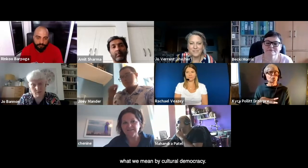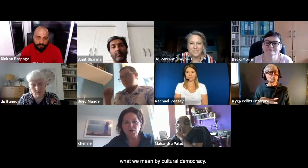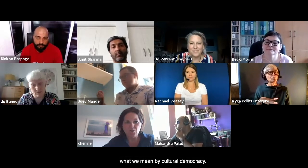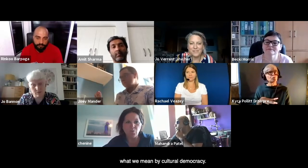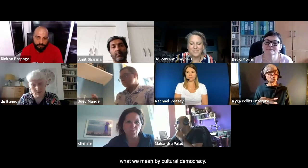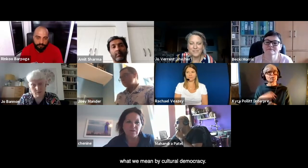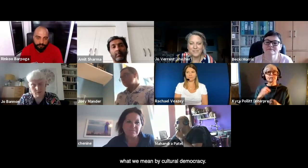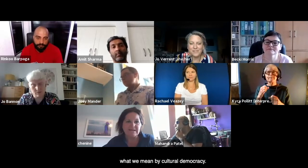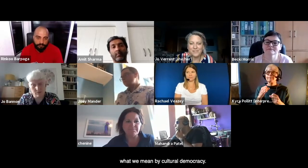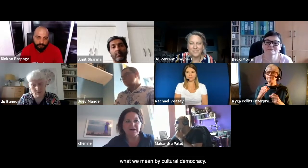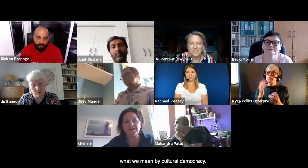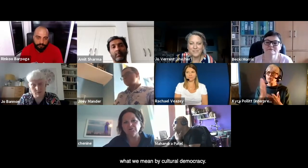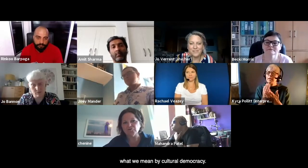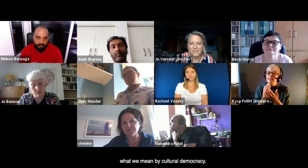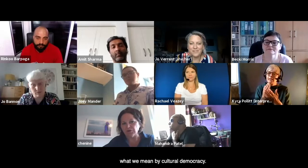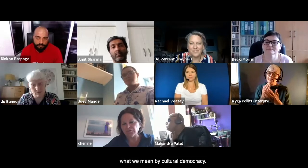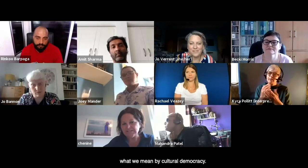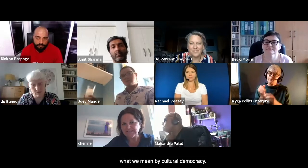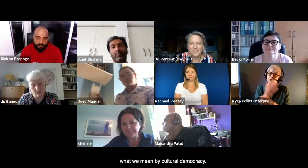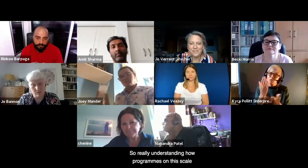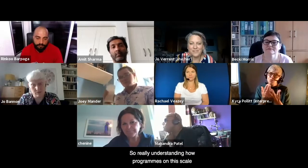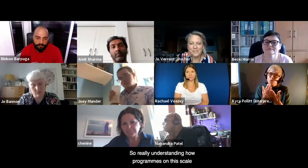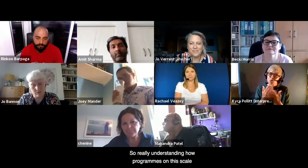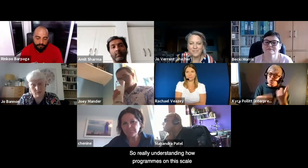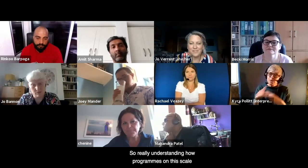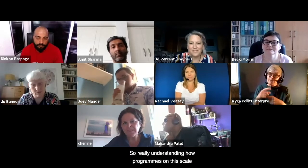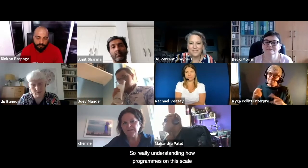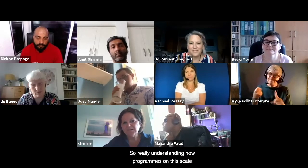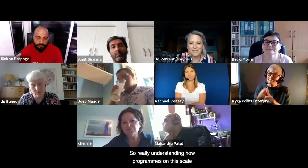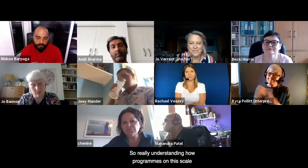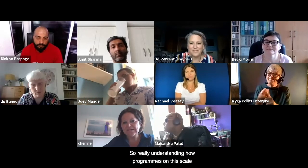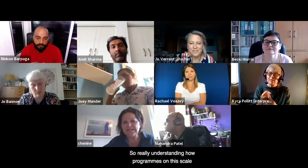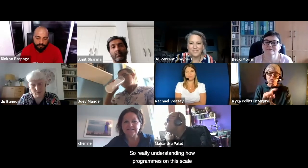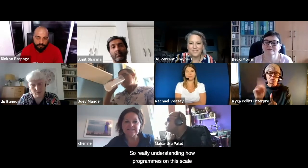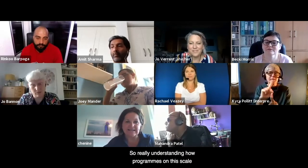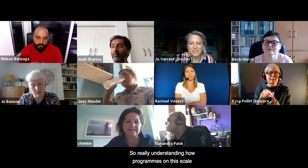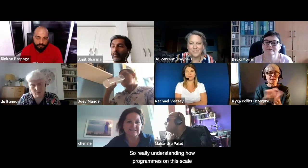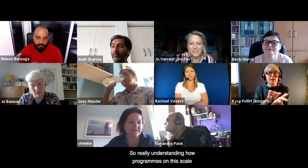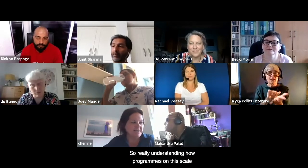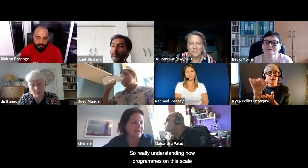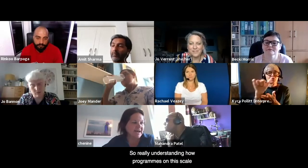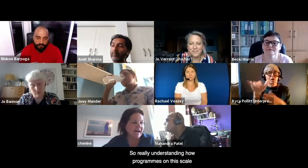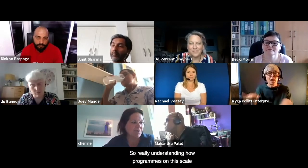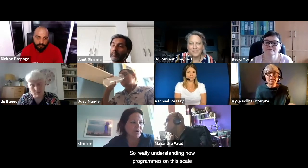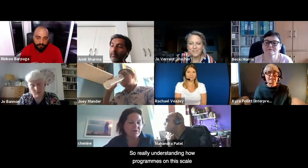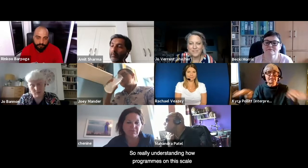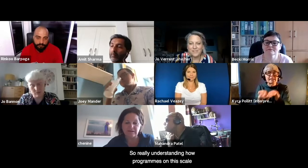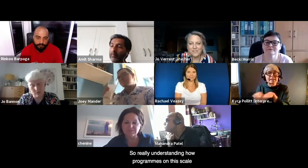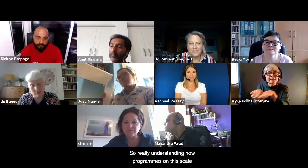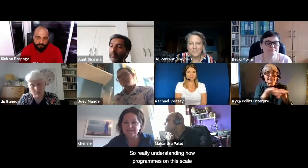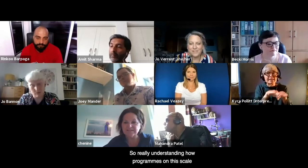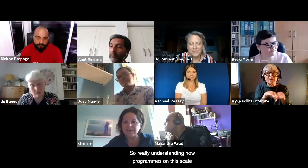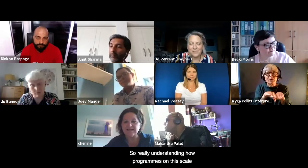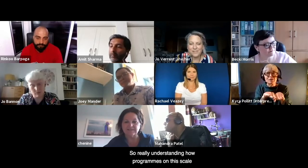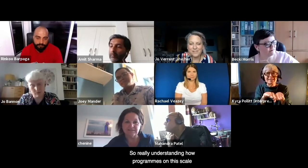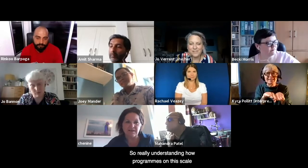understand what we mean by cultural democracy. So really understanding how programs on